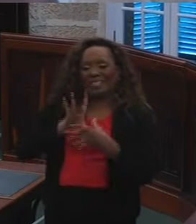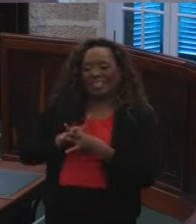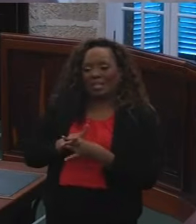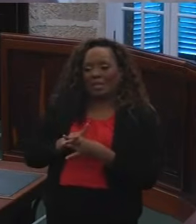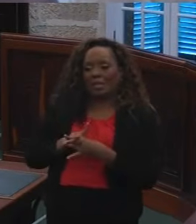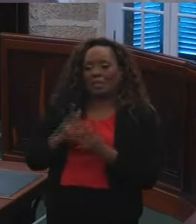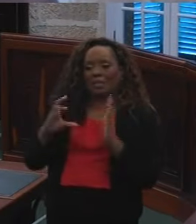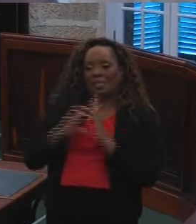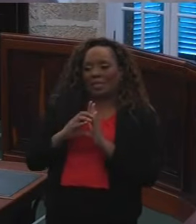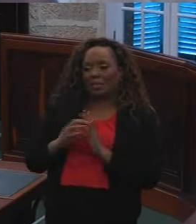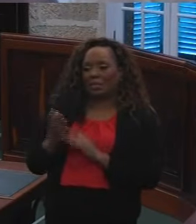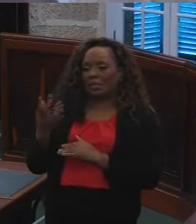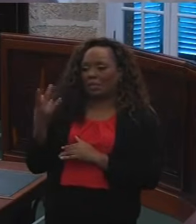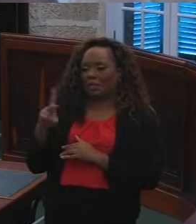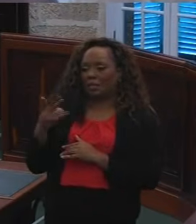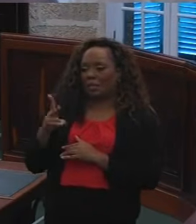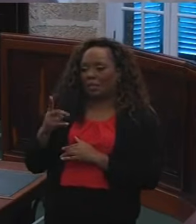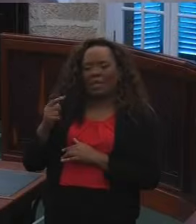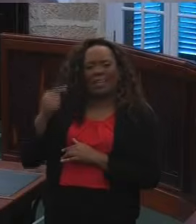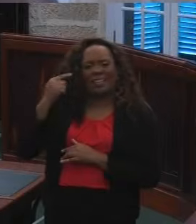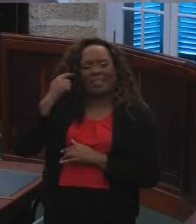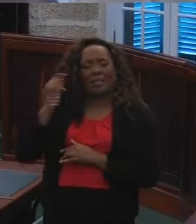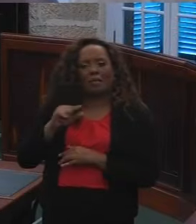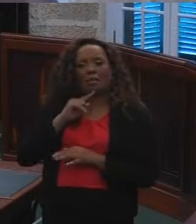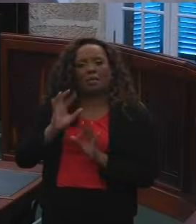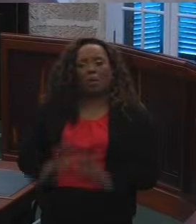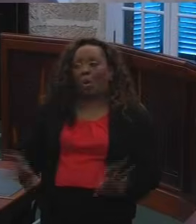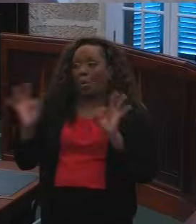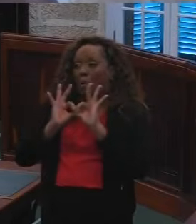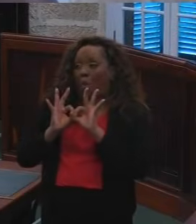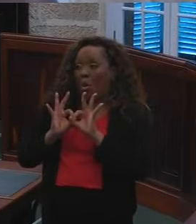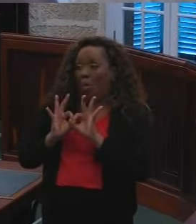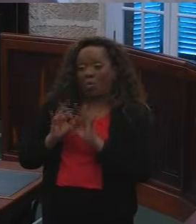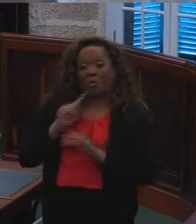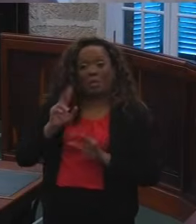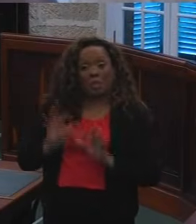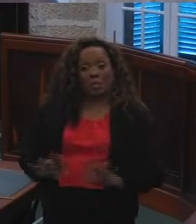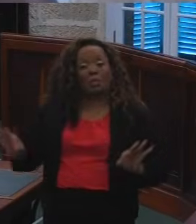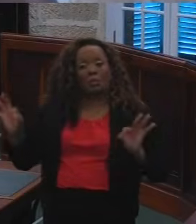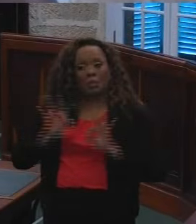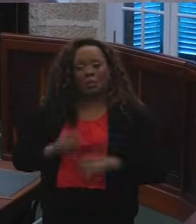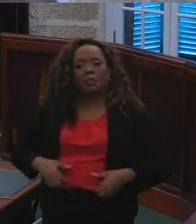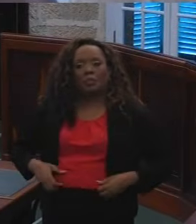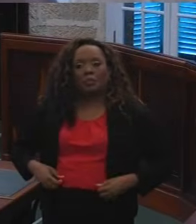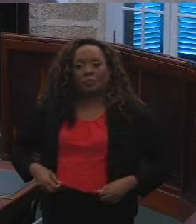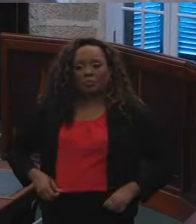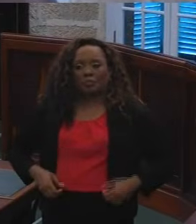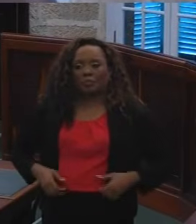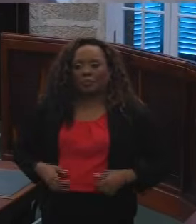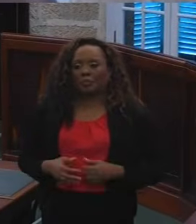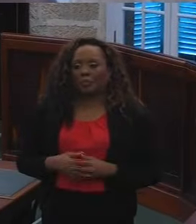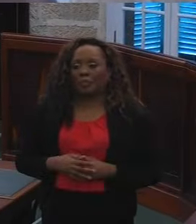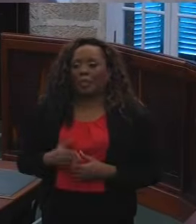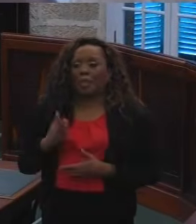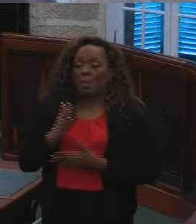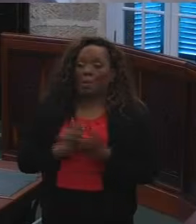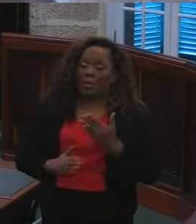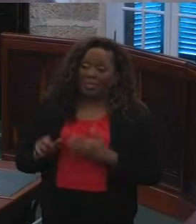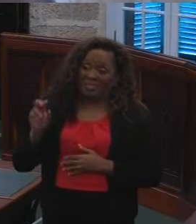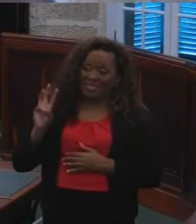something that I think that persons can do read up on. Part